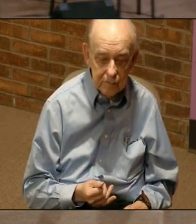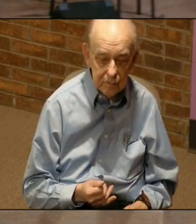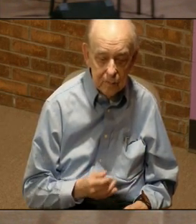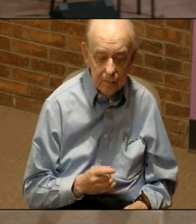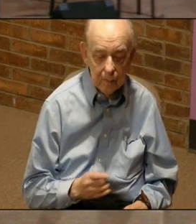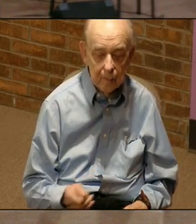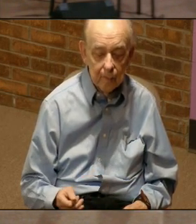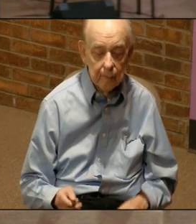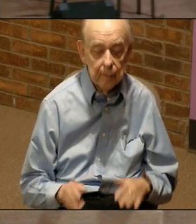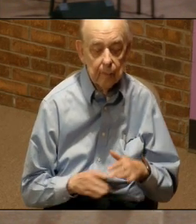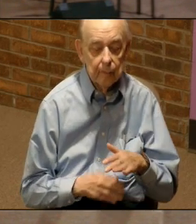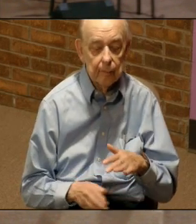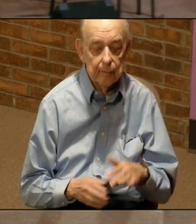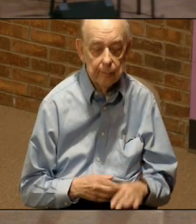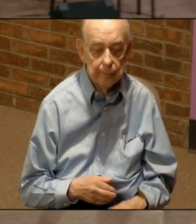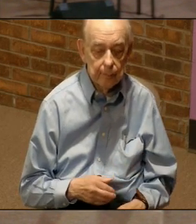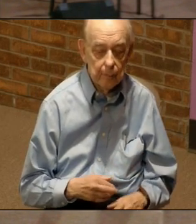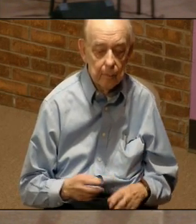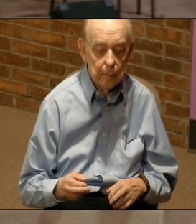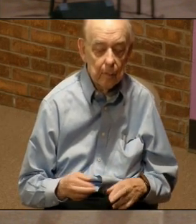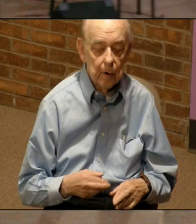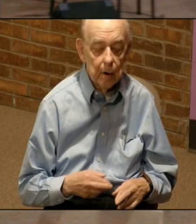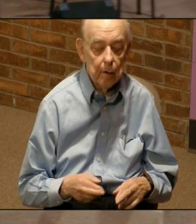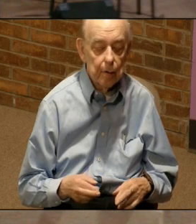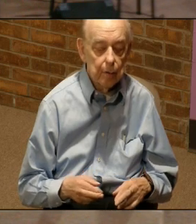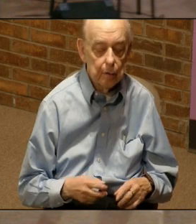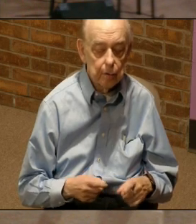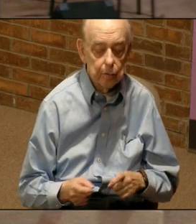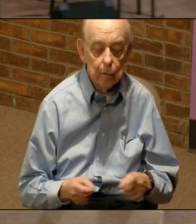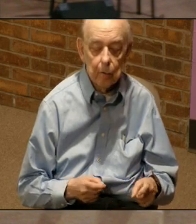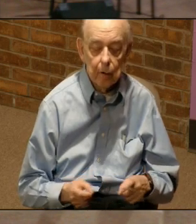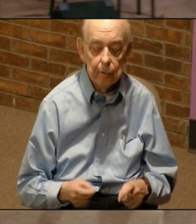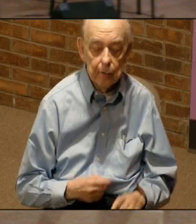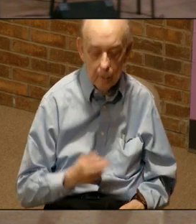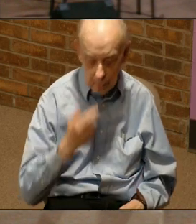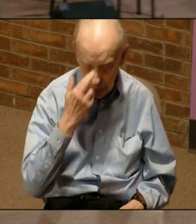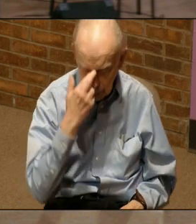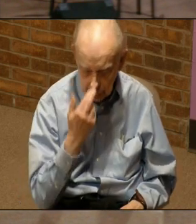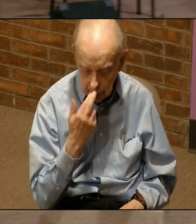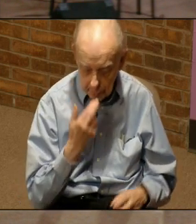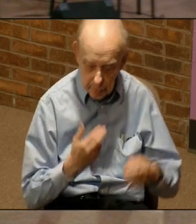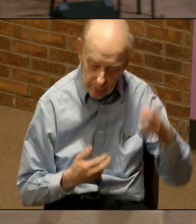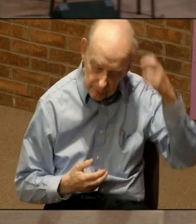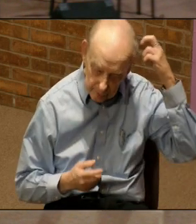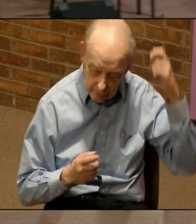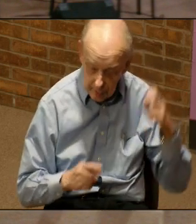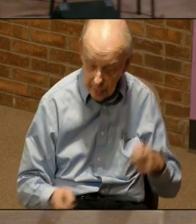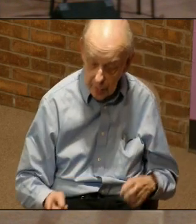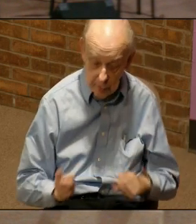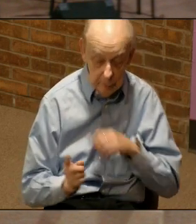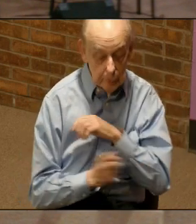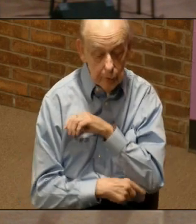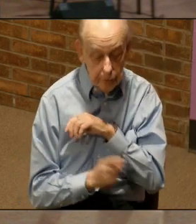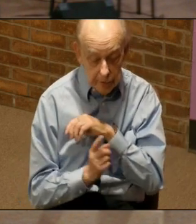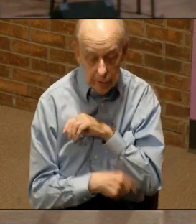They were under the rule of the Roman Empire. They were being persecuted.